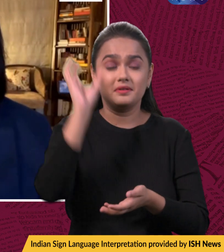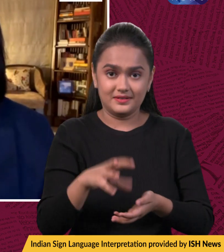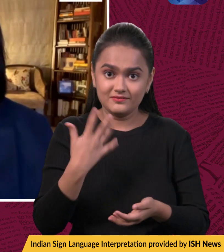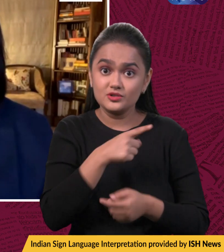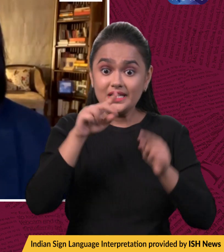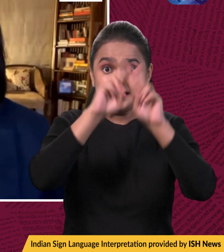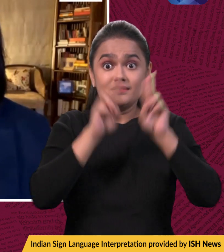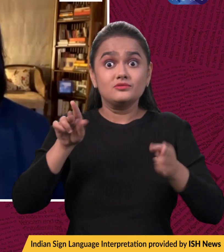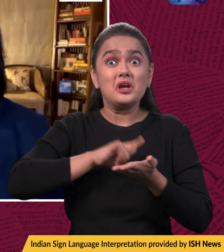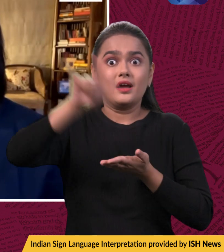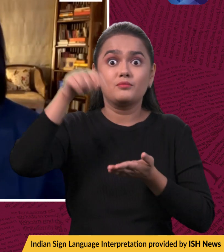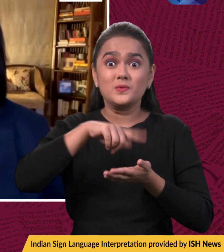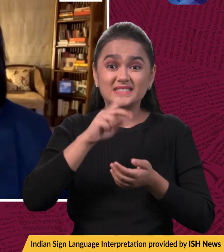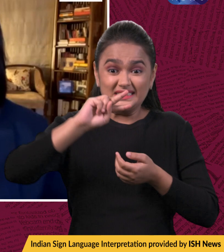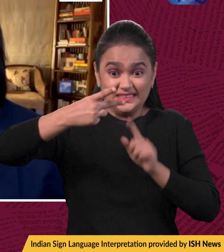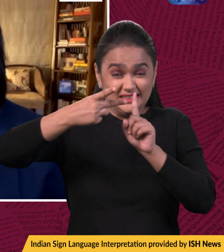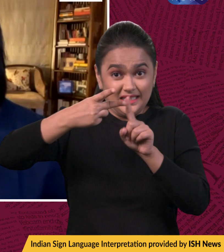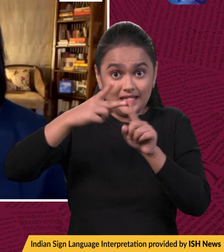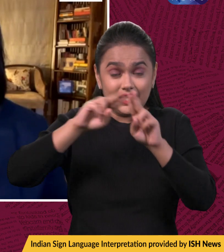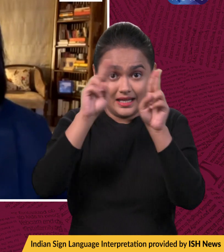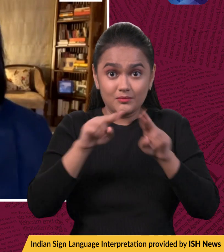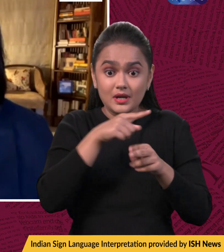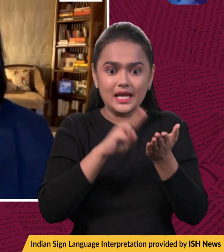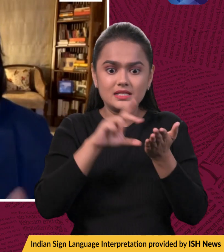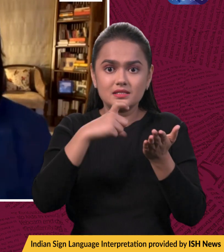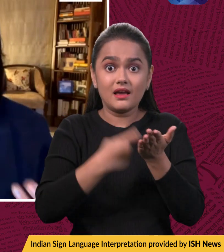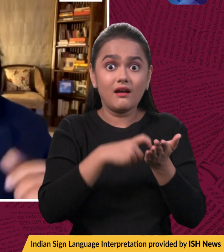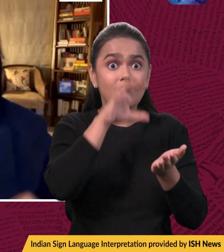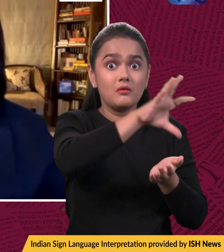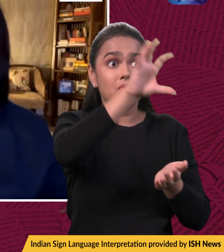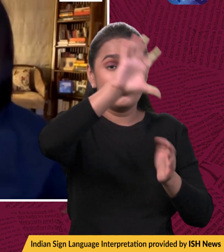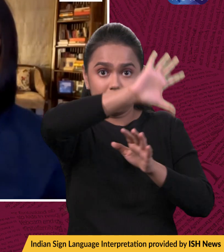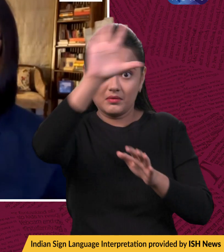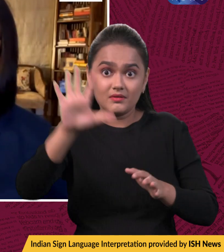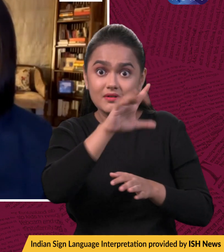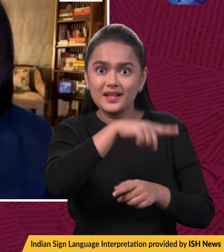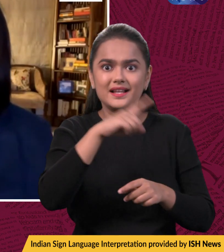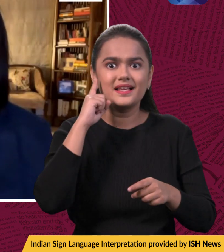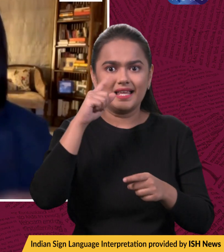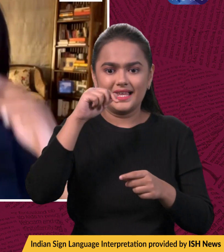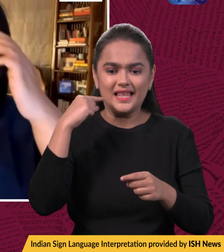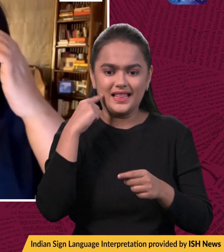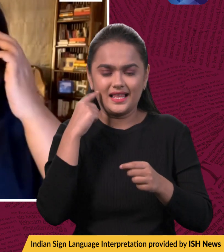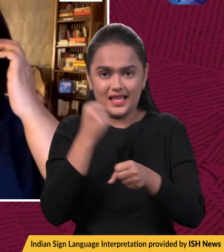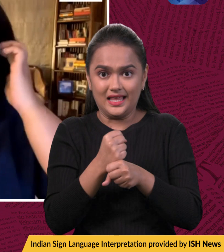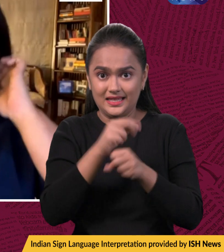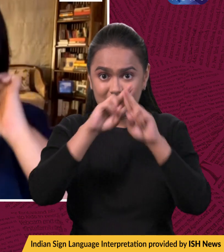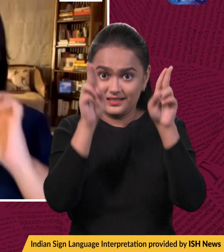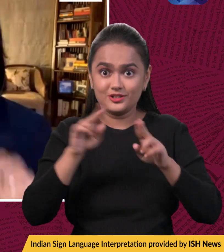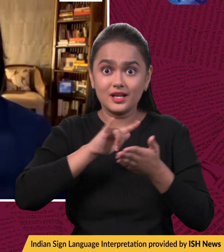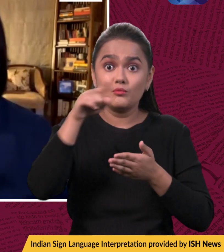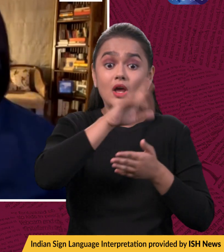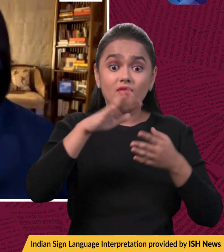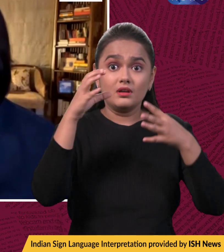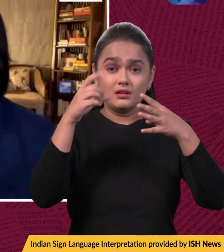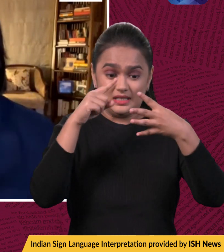Now, Noida International Airport will be the second airport in the NCR region after Delhi's Indira Gandhi International Airport. The airport will be developed